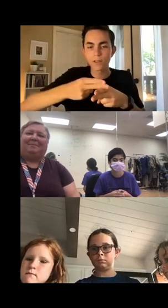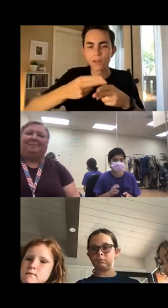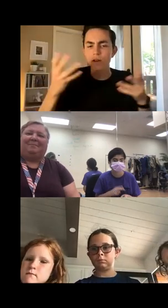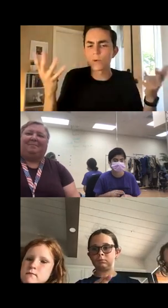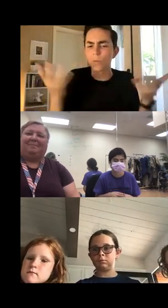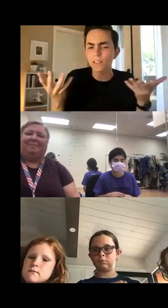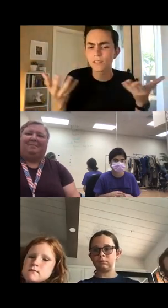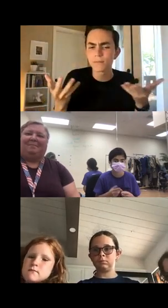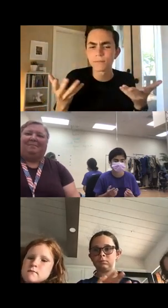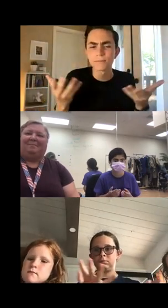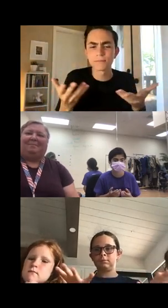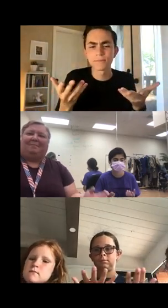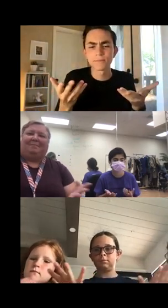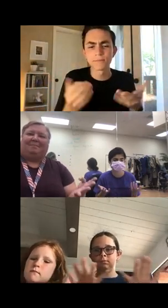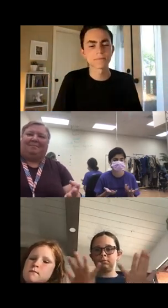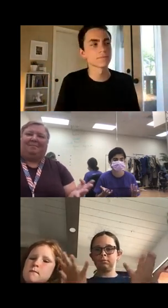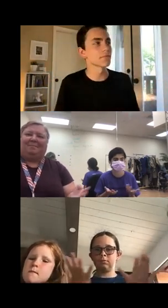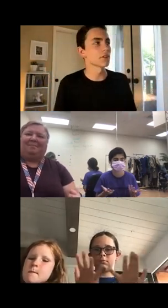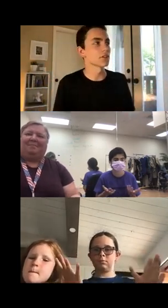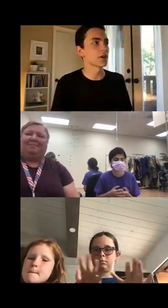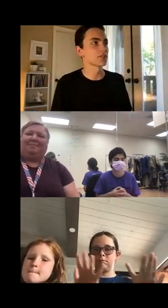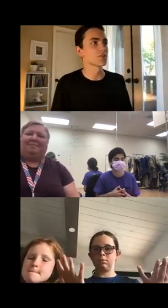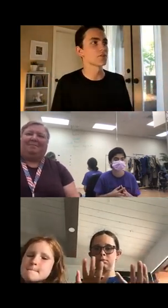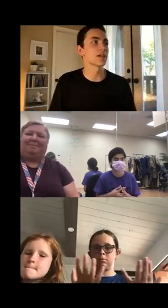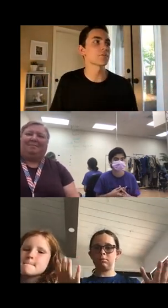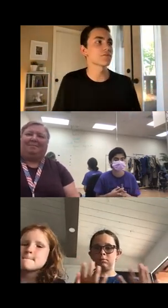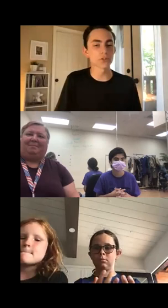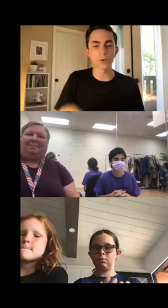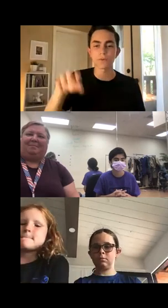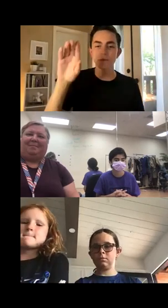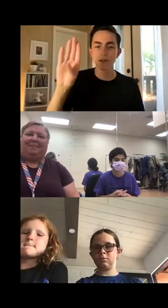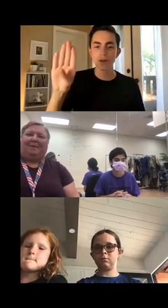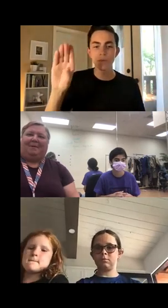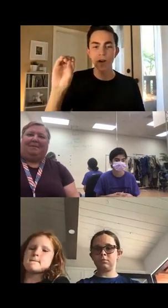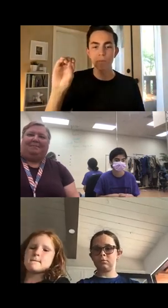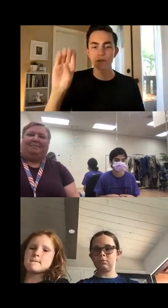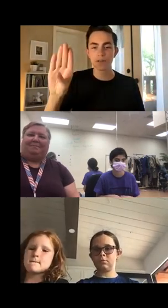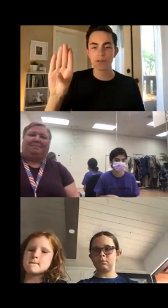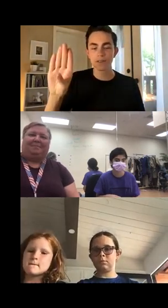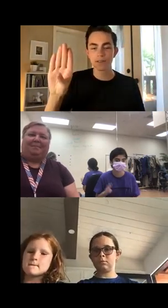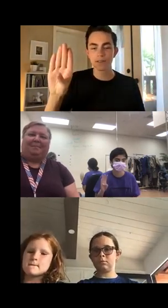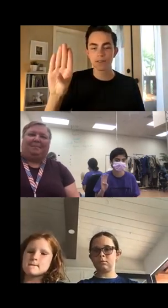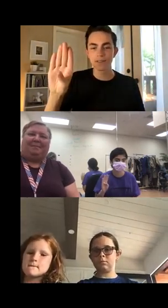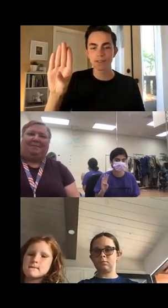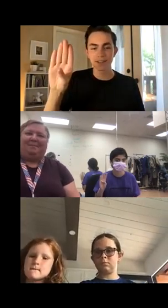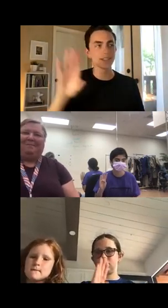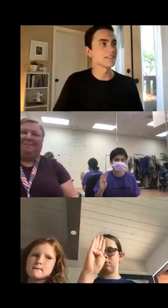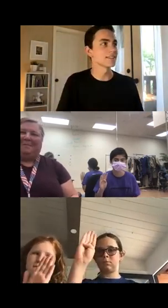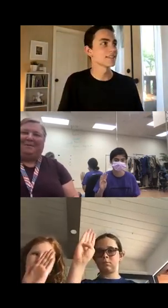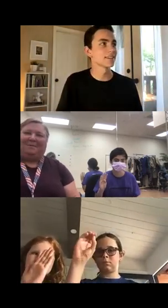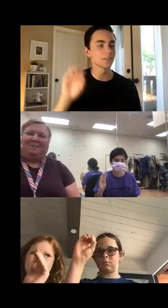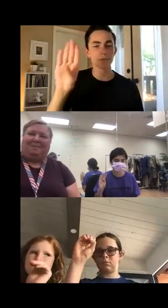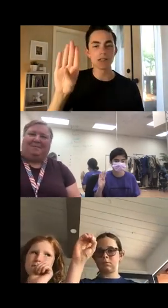name what. Now let's practice those names. First one, Bob. That's